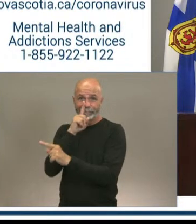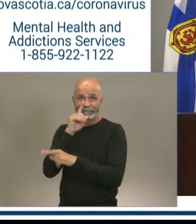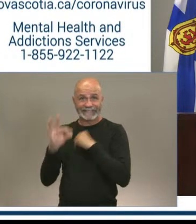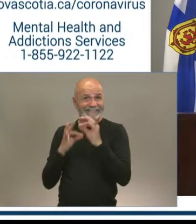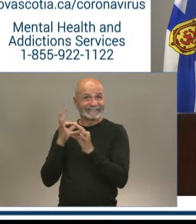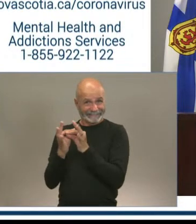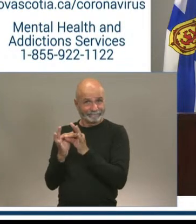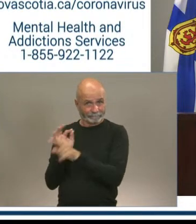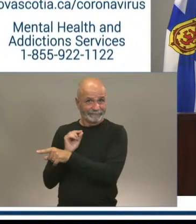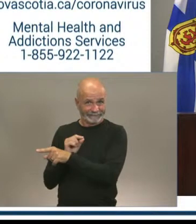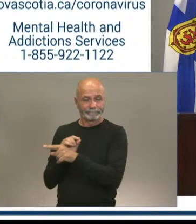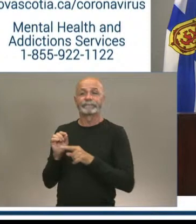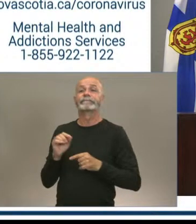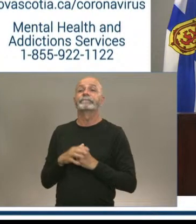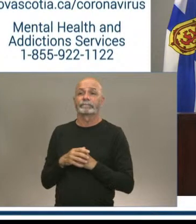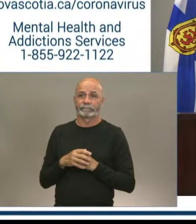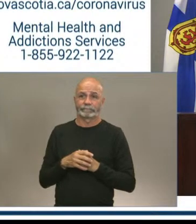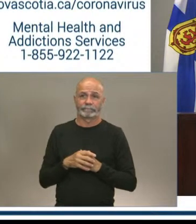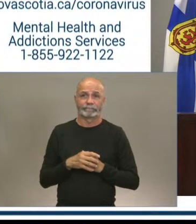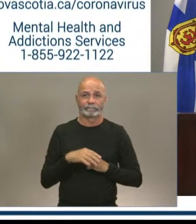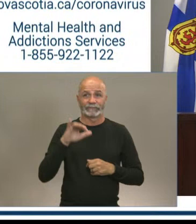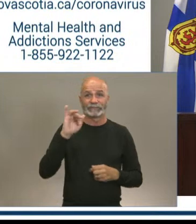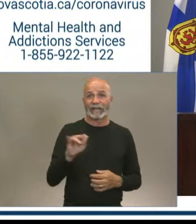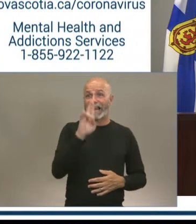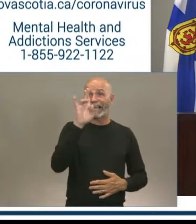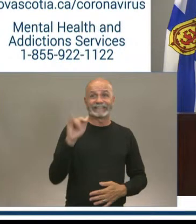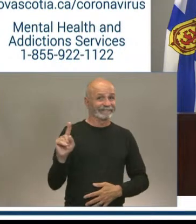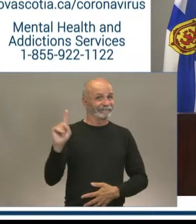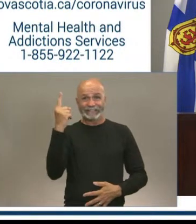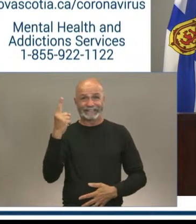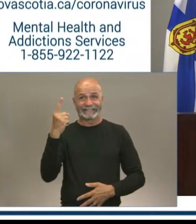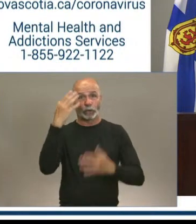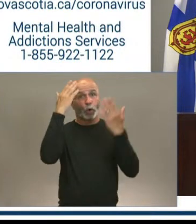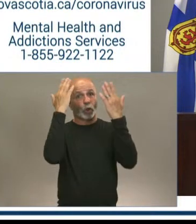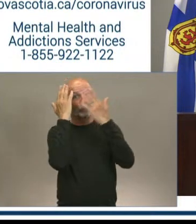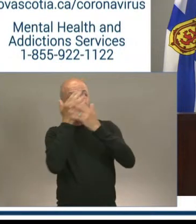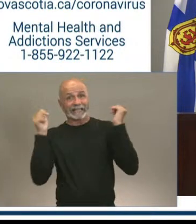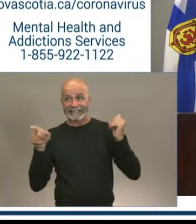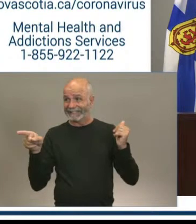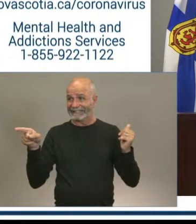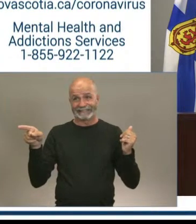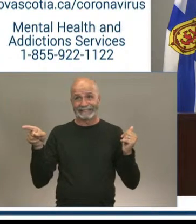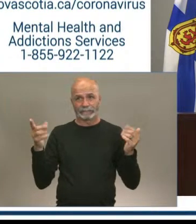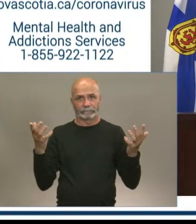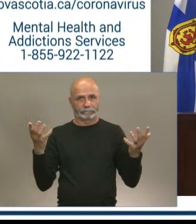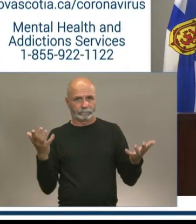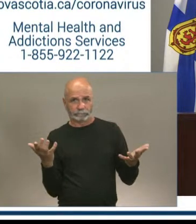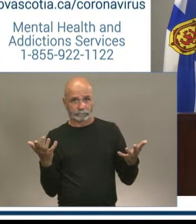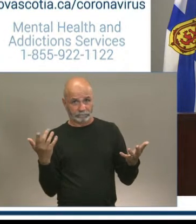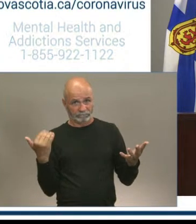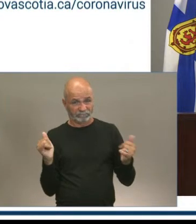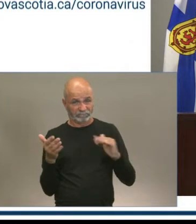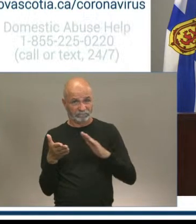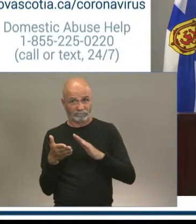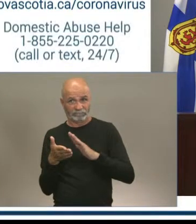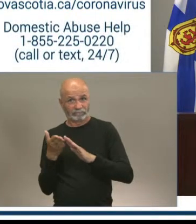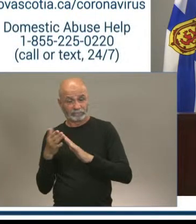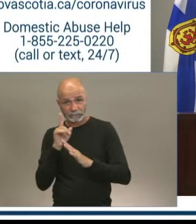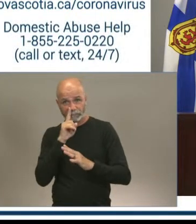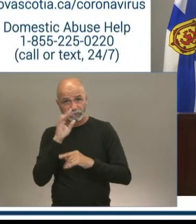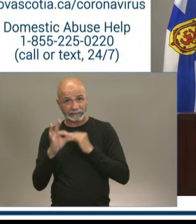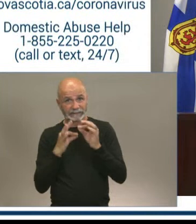those, but where July 1st is a holiday, there's actually, it doesn't seem any rapid testing sites are going to